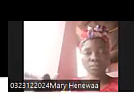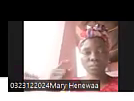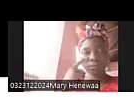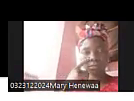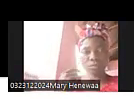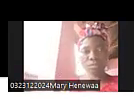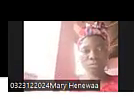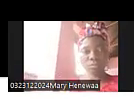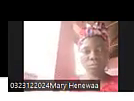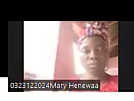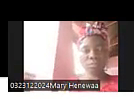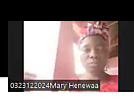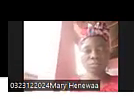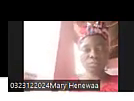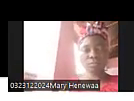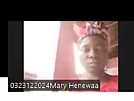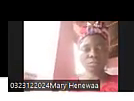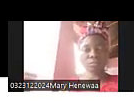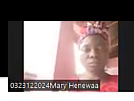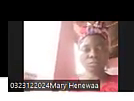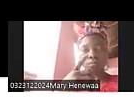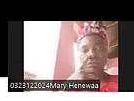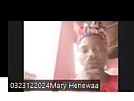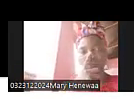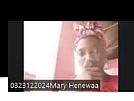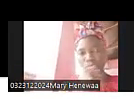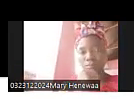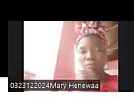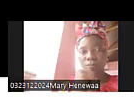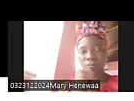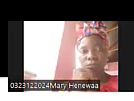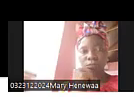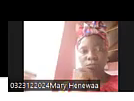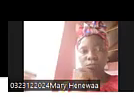You. Oh, okay. Yeah. You're right. You're right. So let's take that one off. And